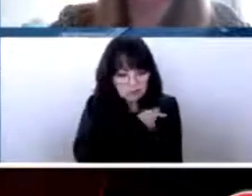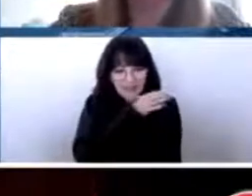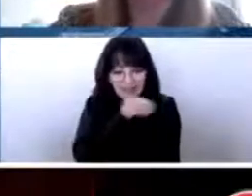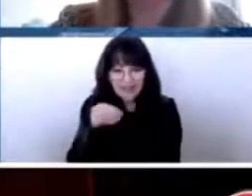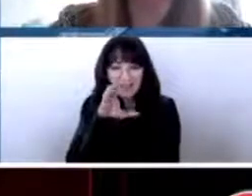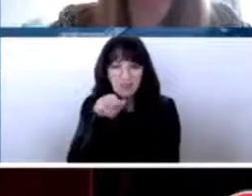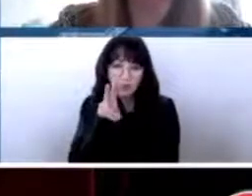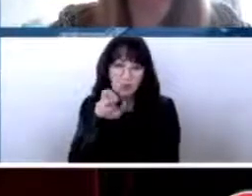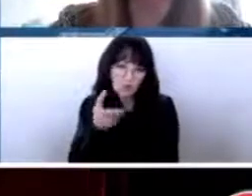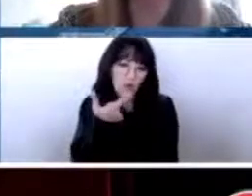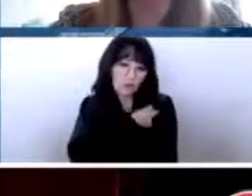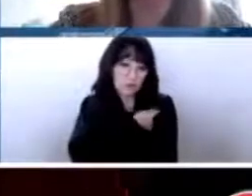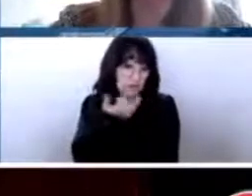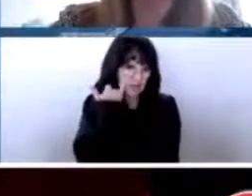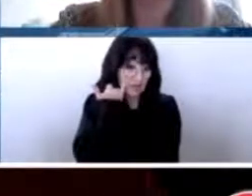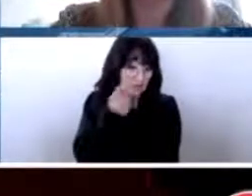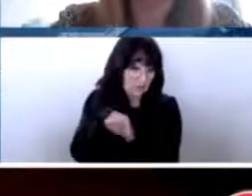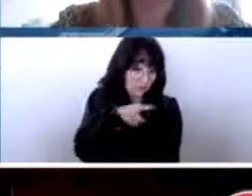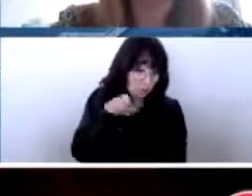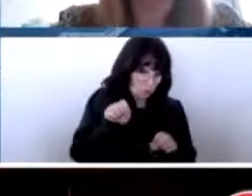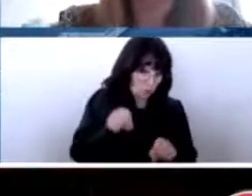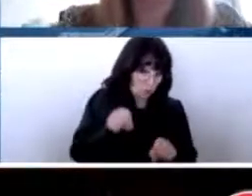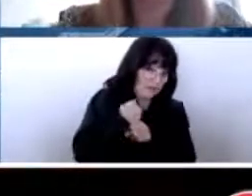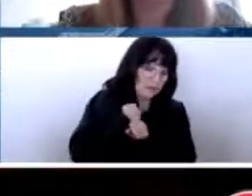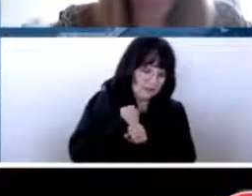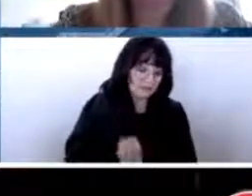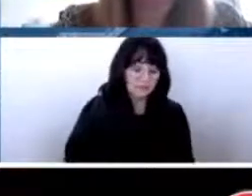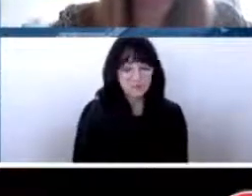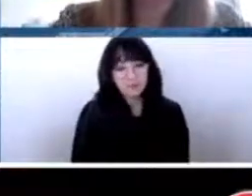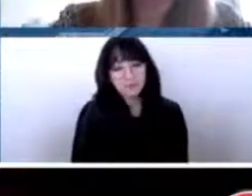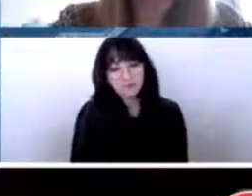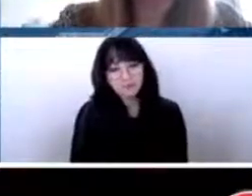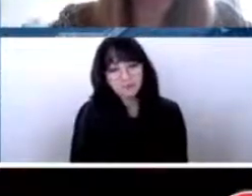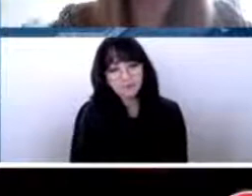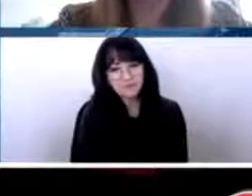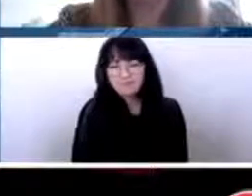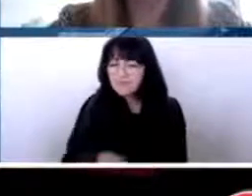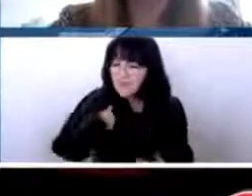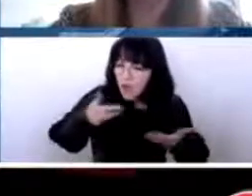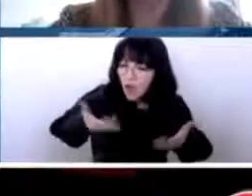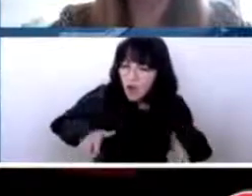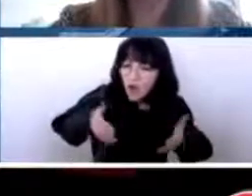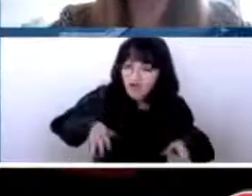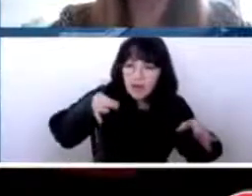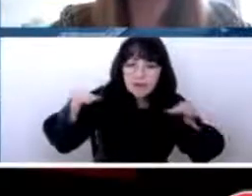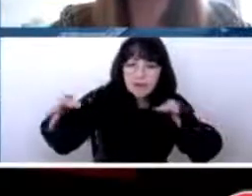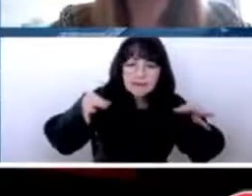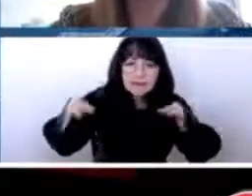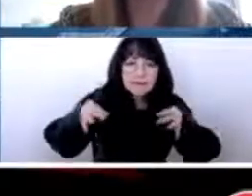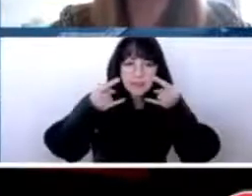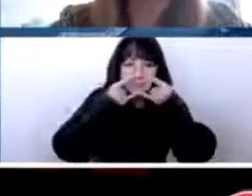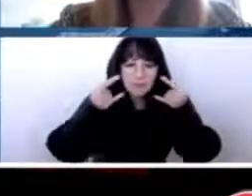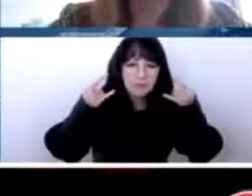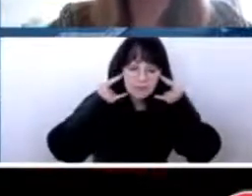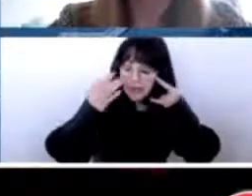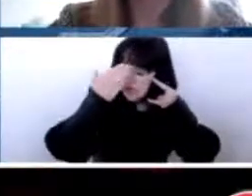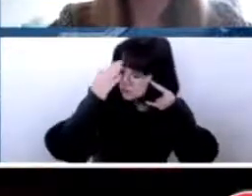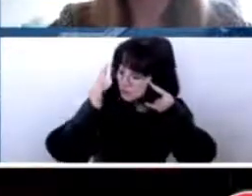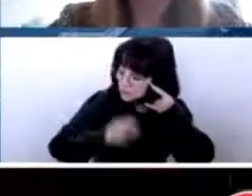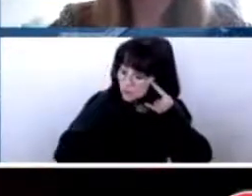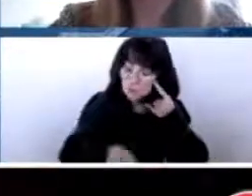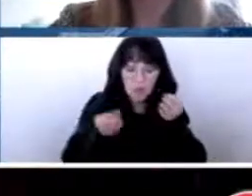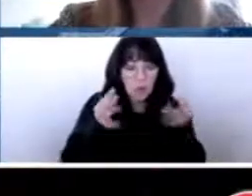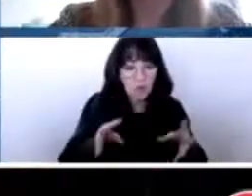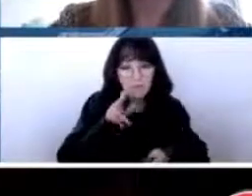you are eligible for any additional shots right now. I already talked about masks. I know we're all tired of them,